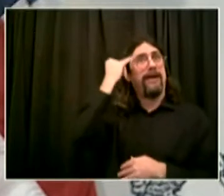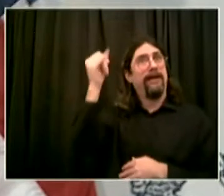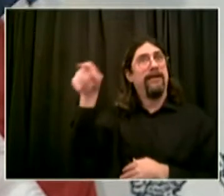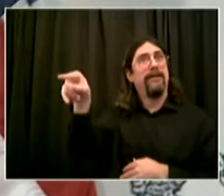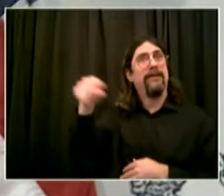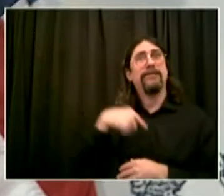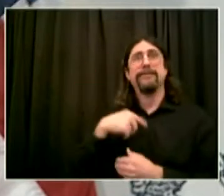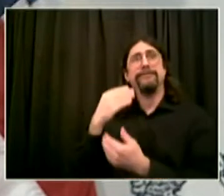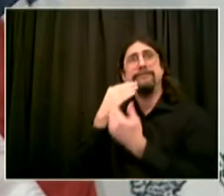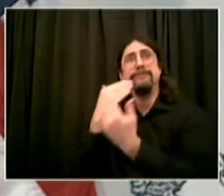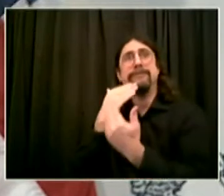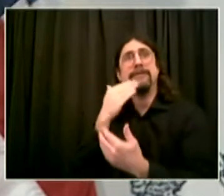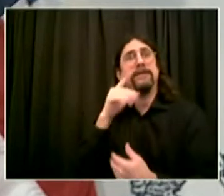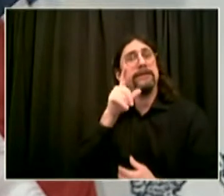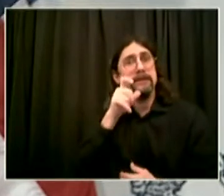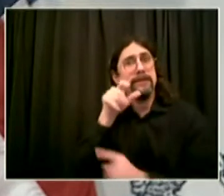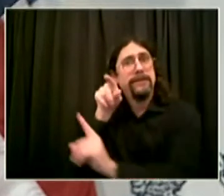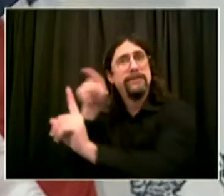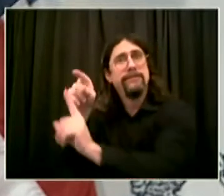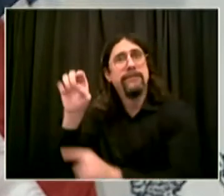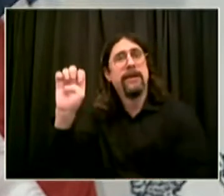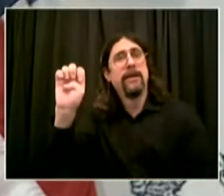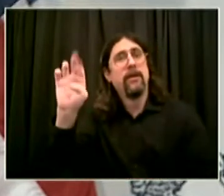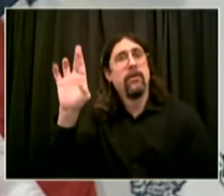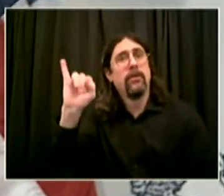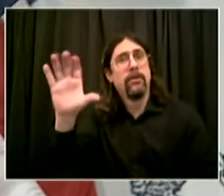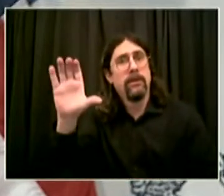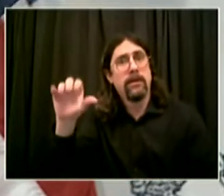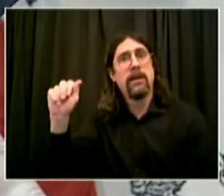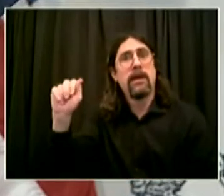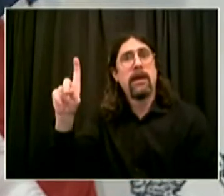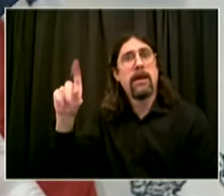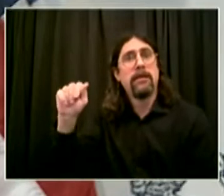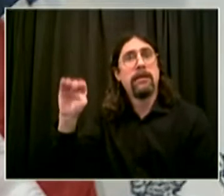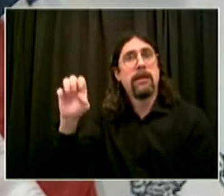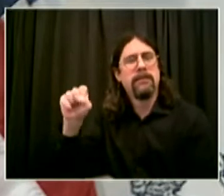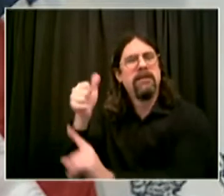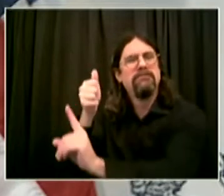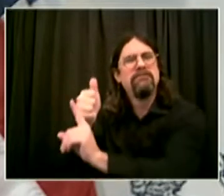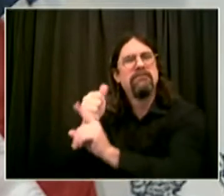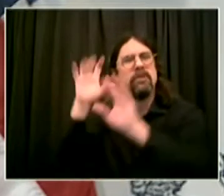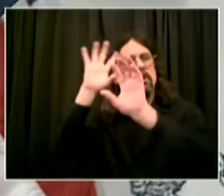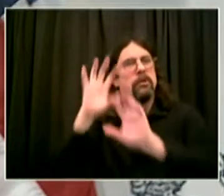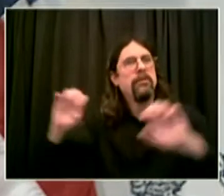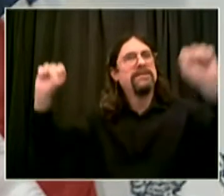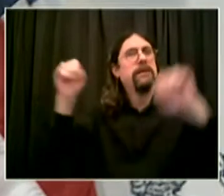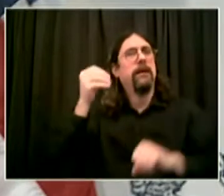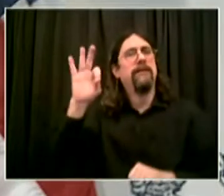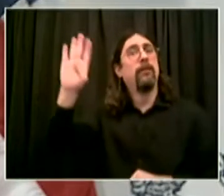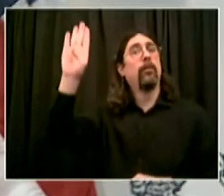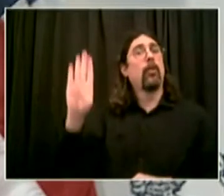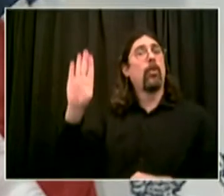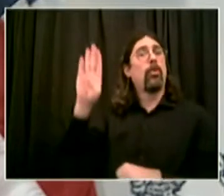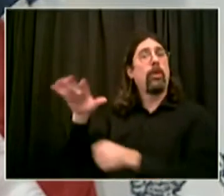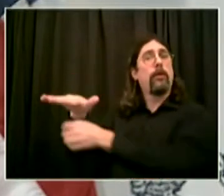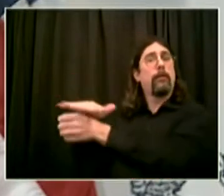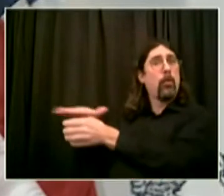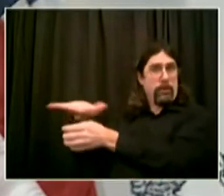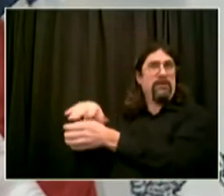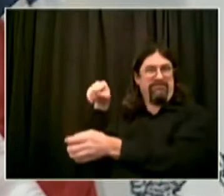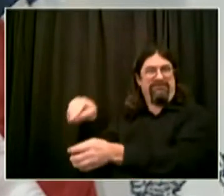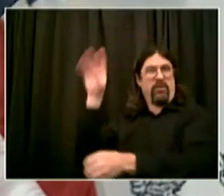police officer for over 20 years and cares deeply about changing the paradigm, changing the